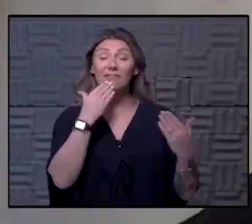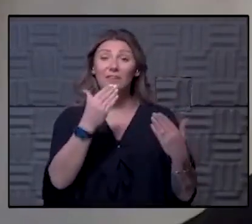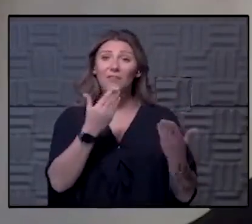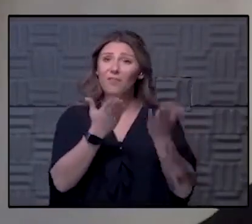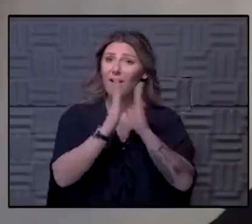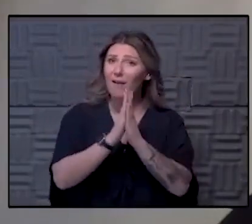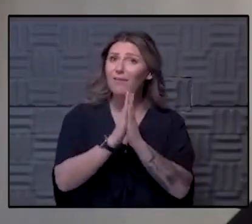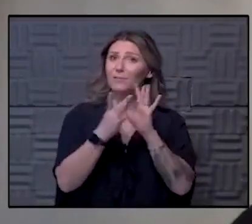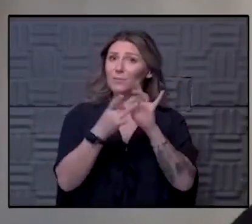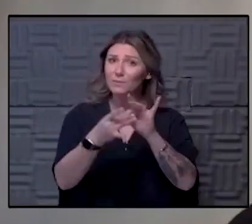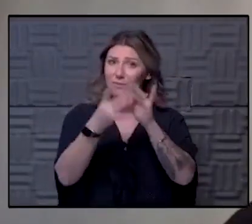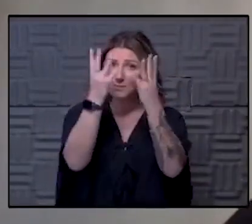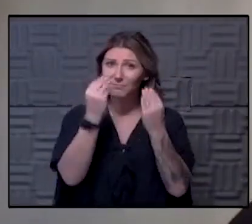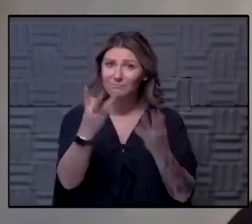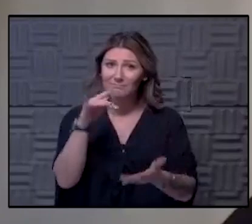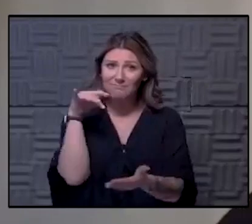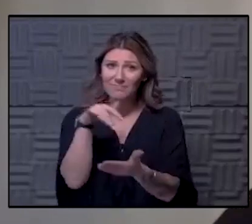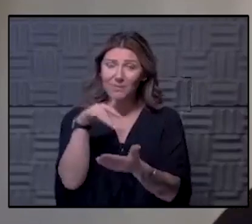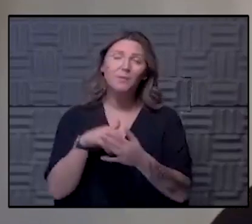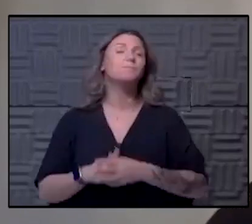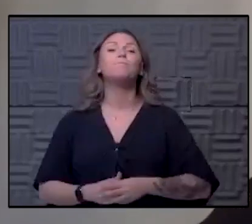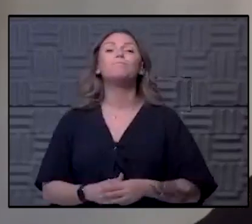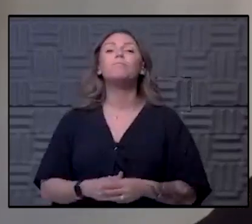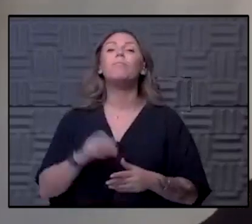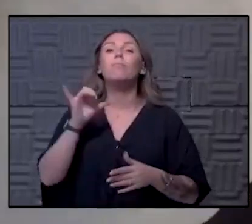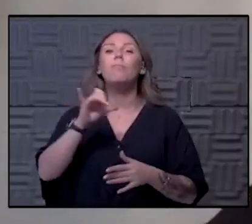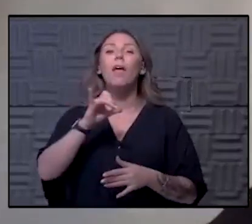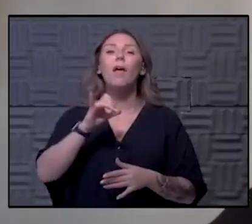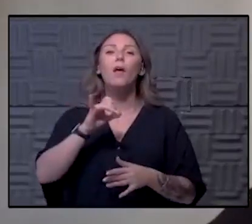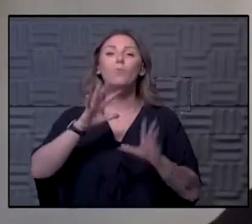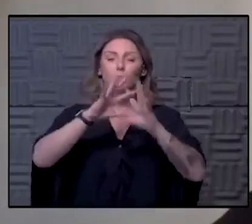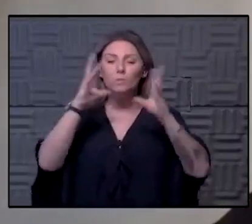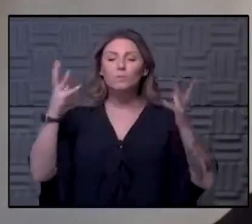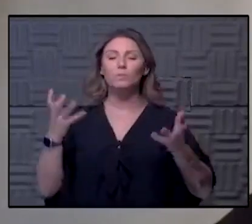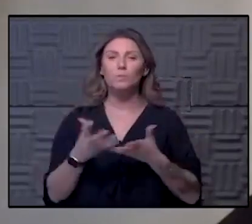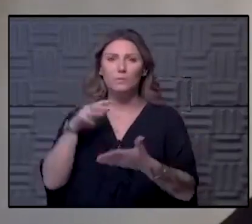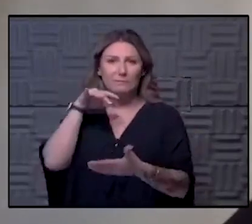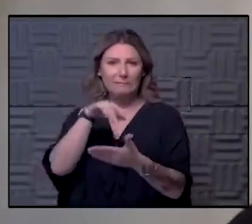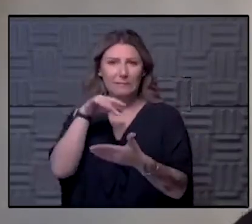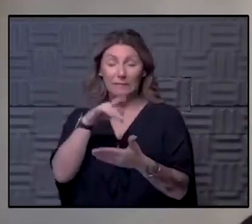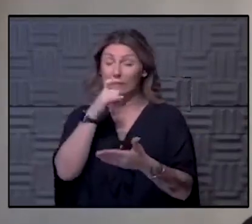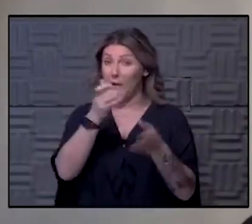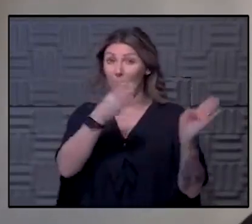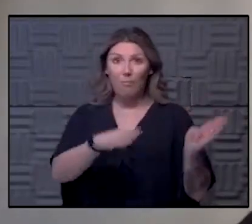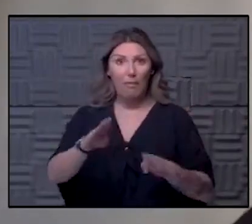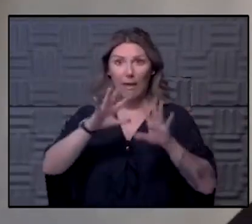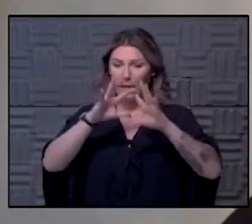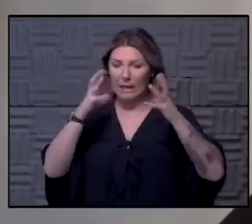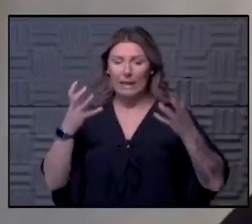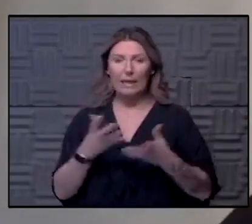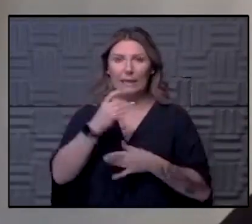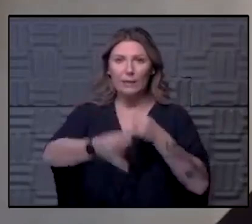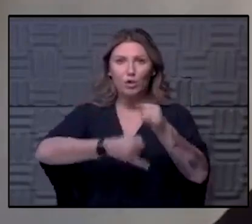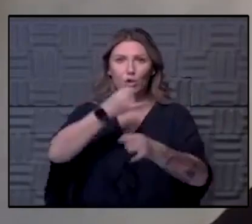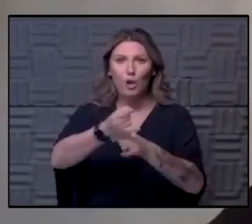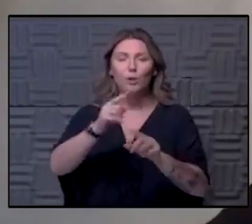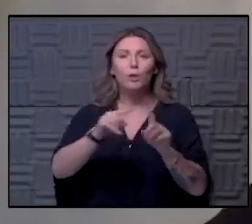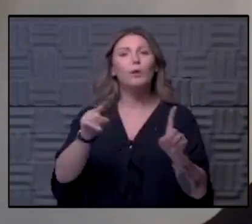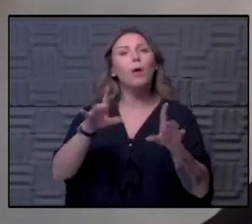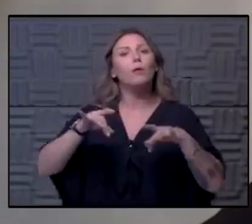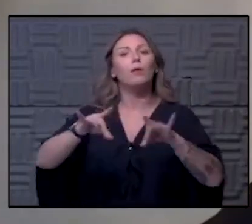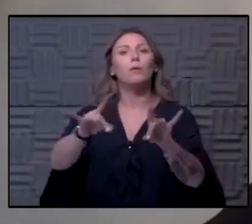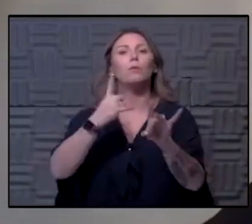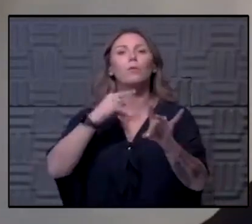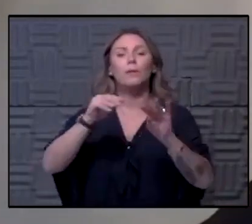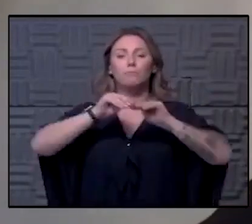it. So that was a international study, actually. We weren't planning for it to be international, but it was picked up because we